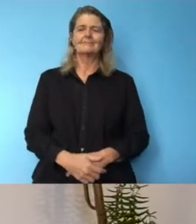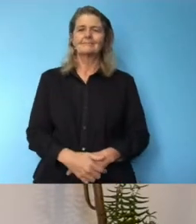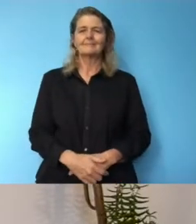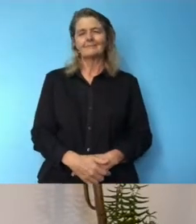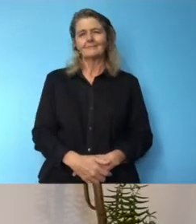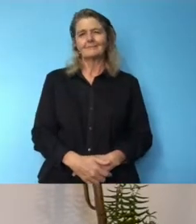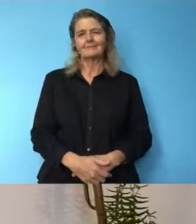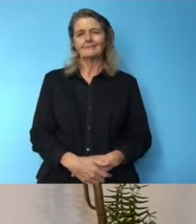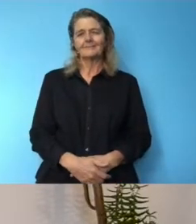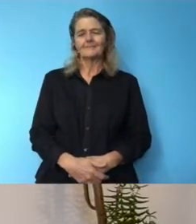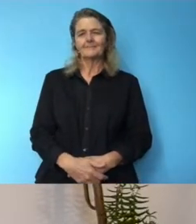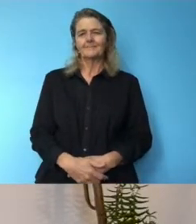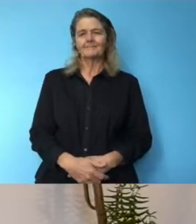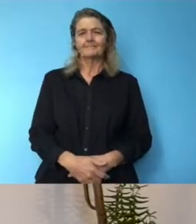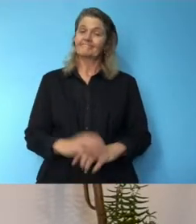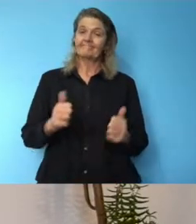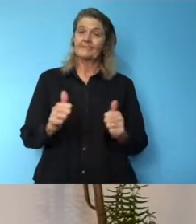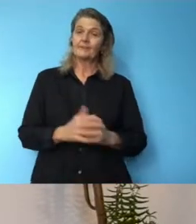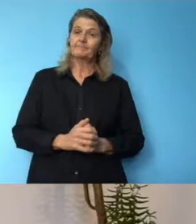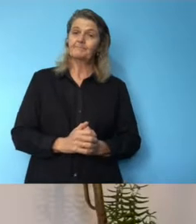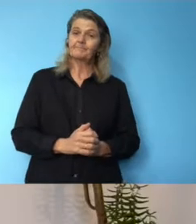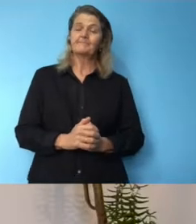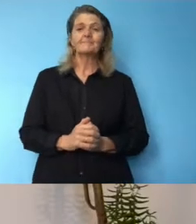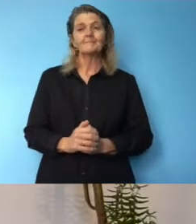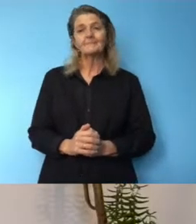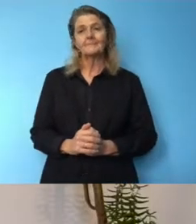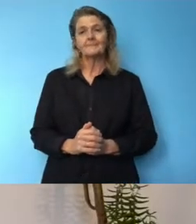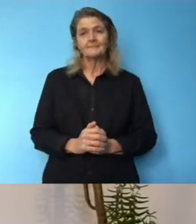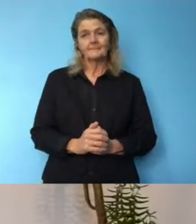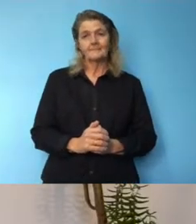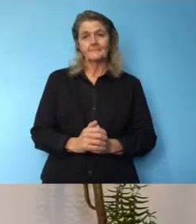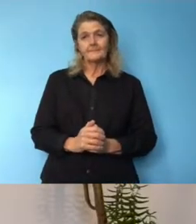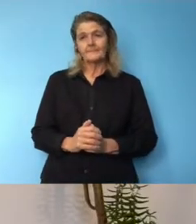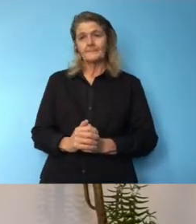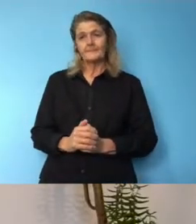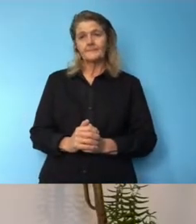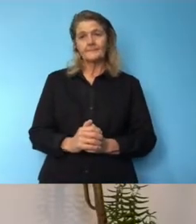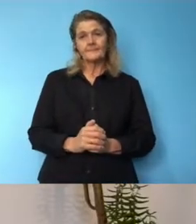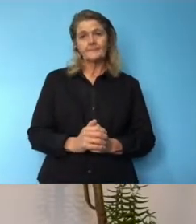There we go.